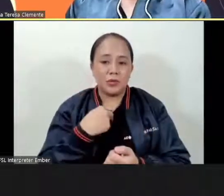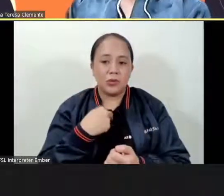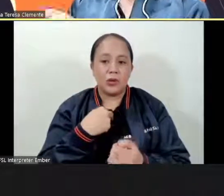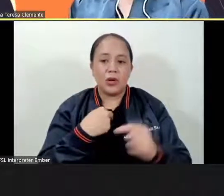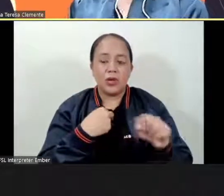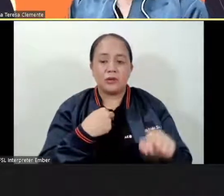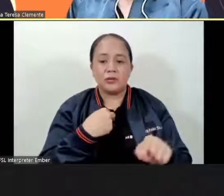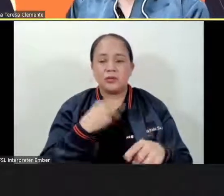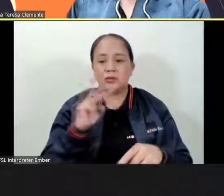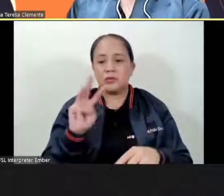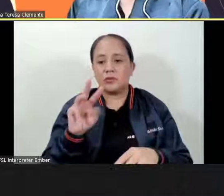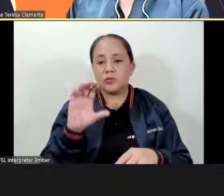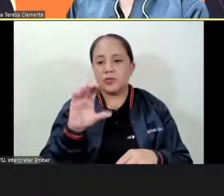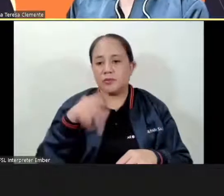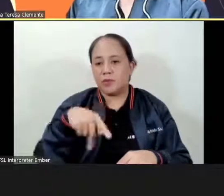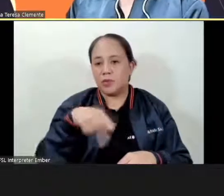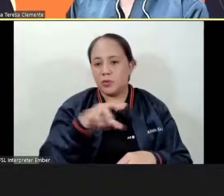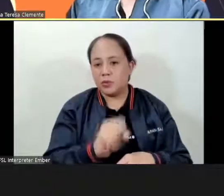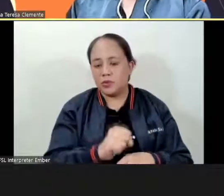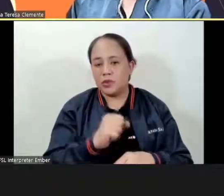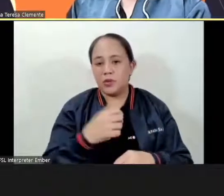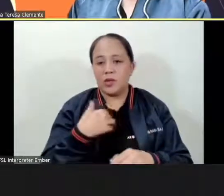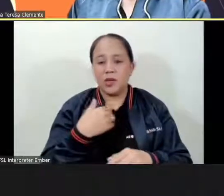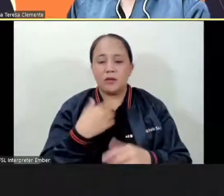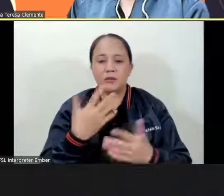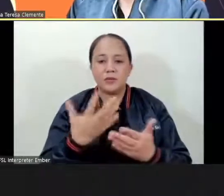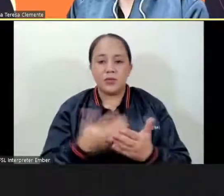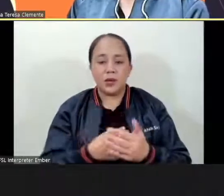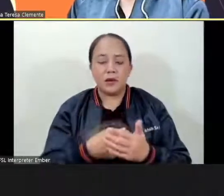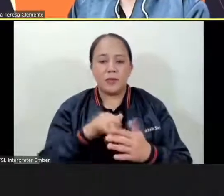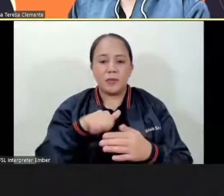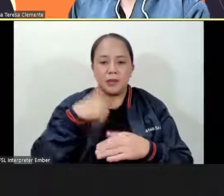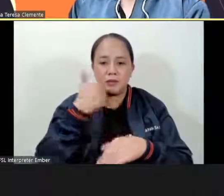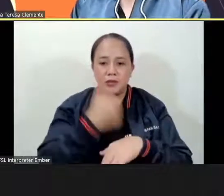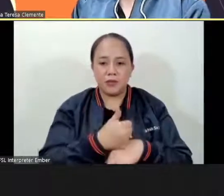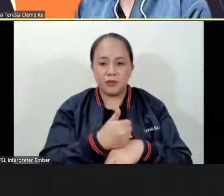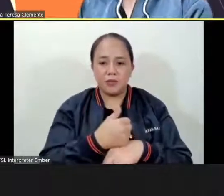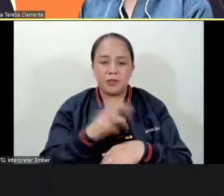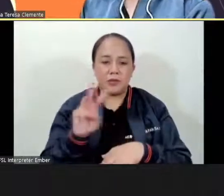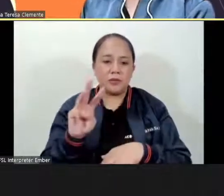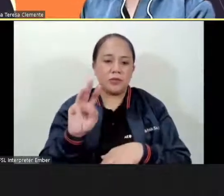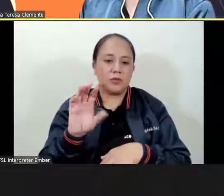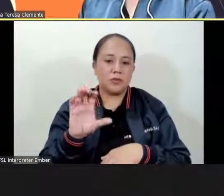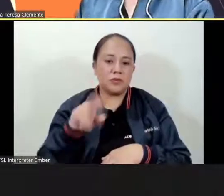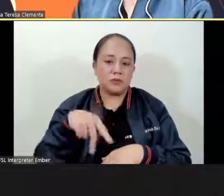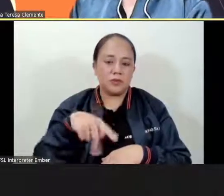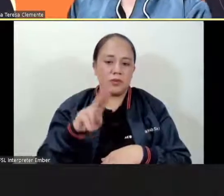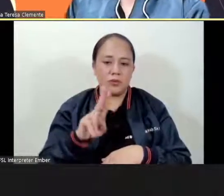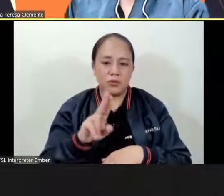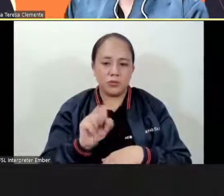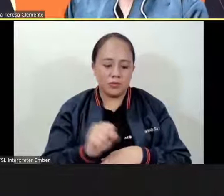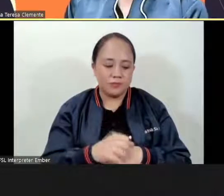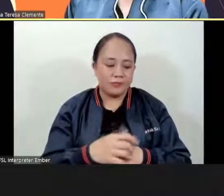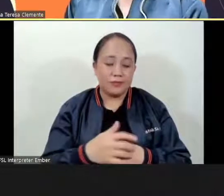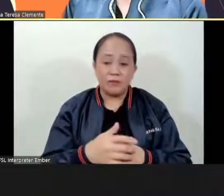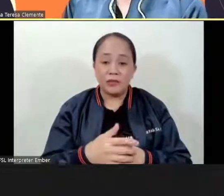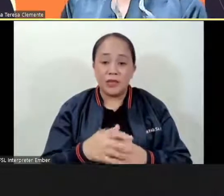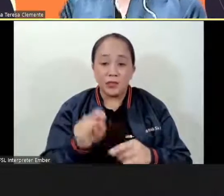WCPUs and doon sa mga magtatayo pa or mag-establish pa ng mga WCPUs. So